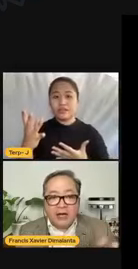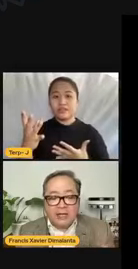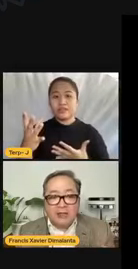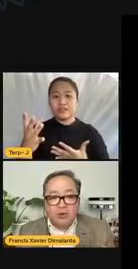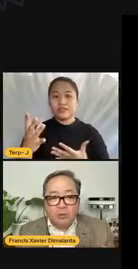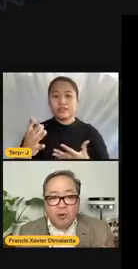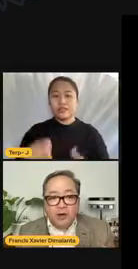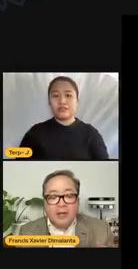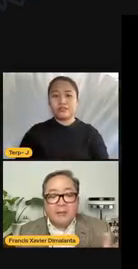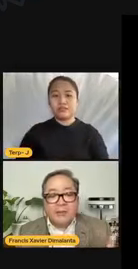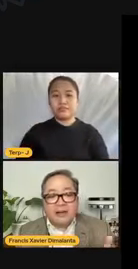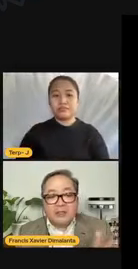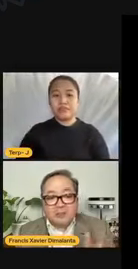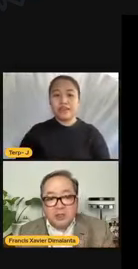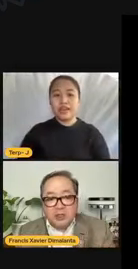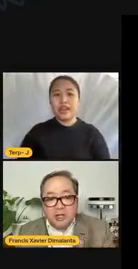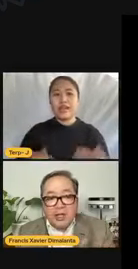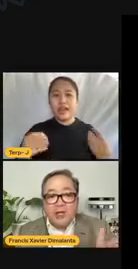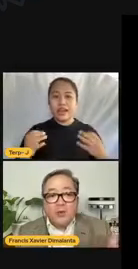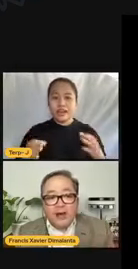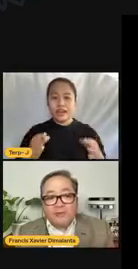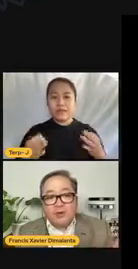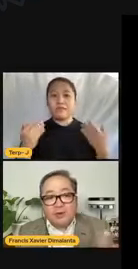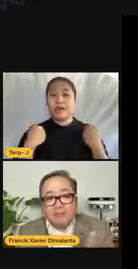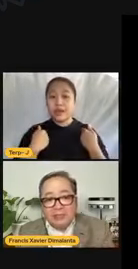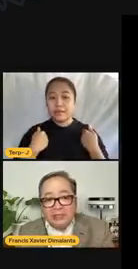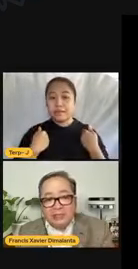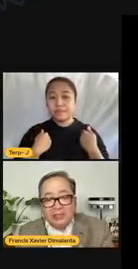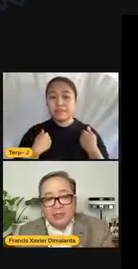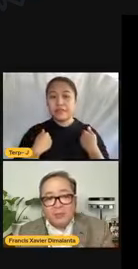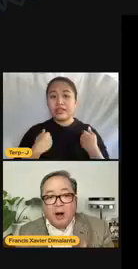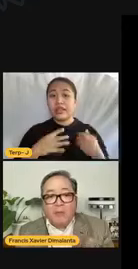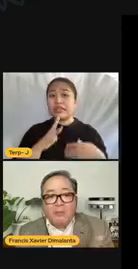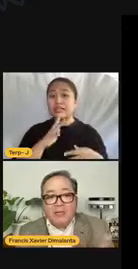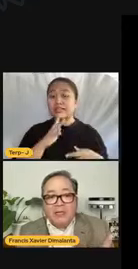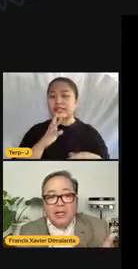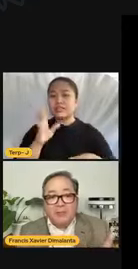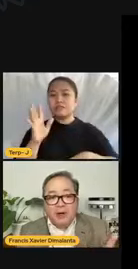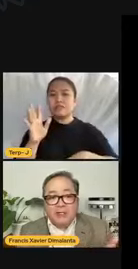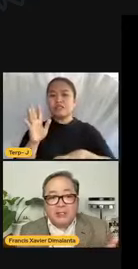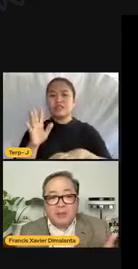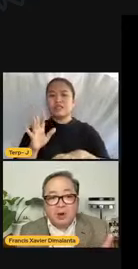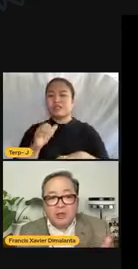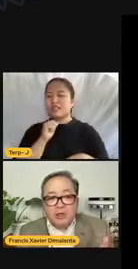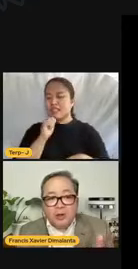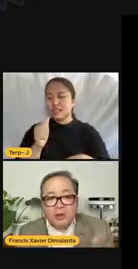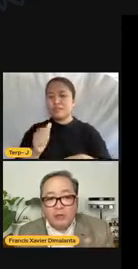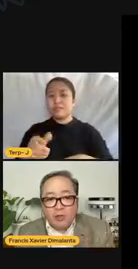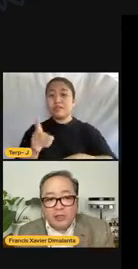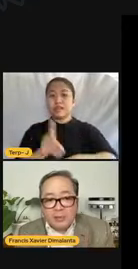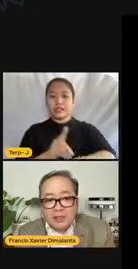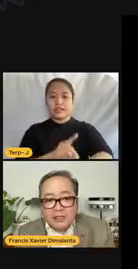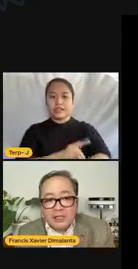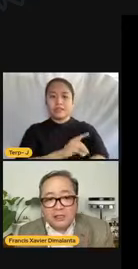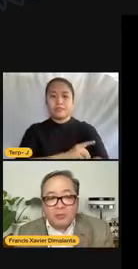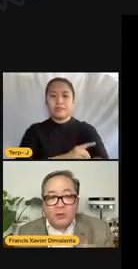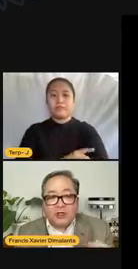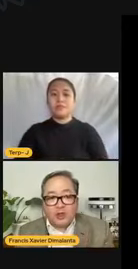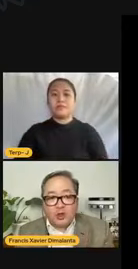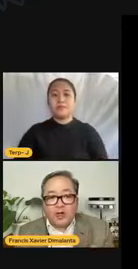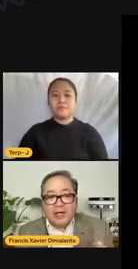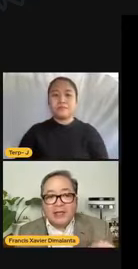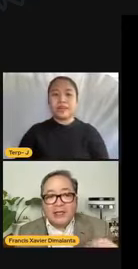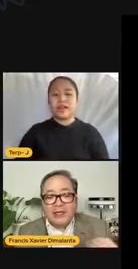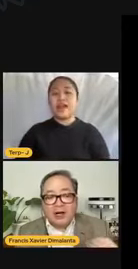test done as a newborn, but have speech delay, we have to repeat probably a brainstem auditory evoke response test to